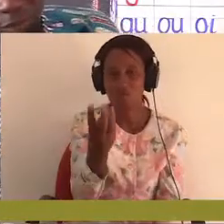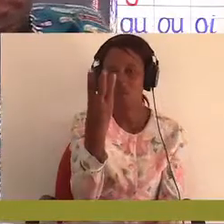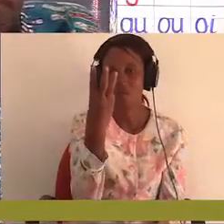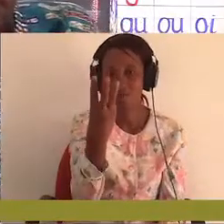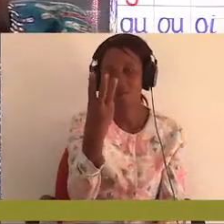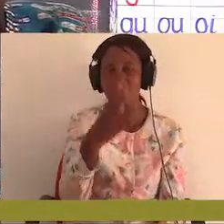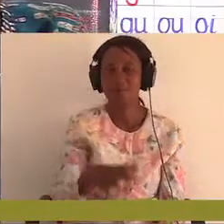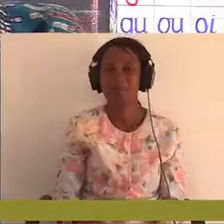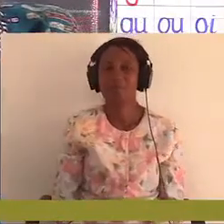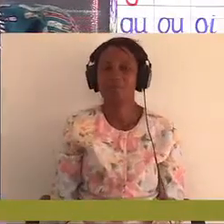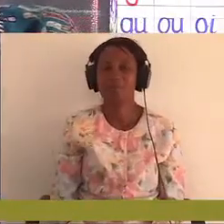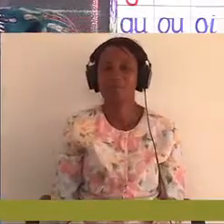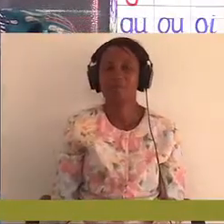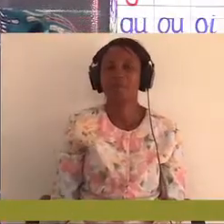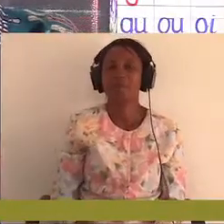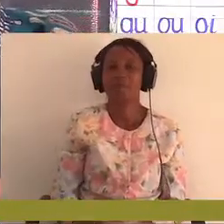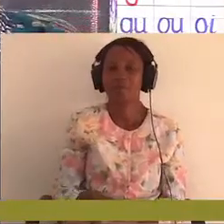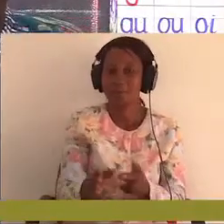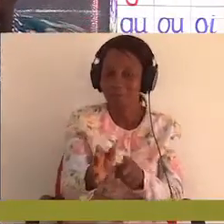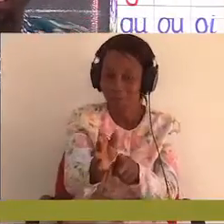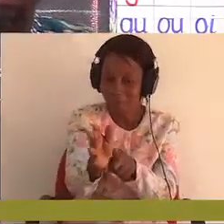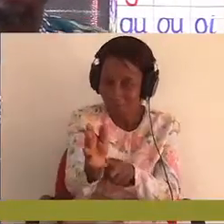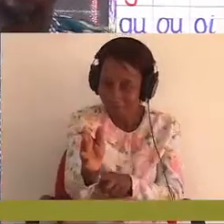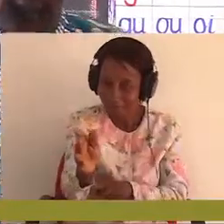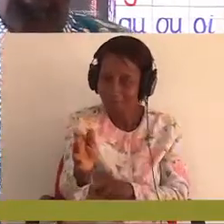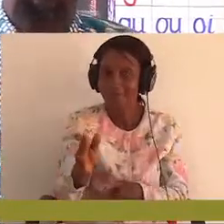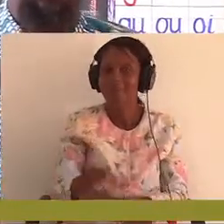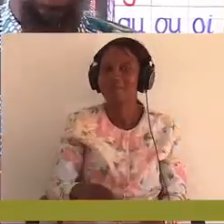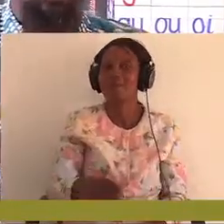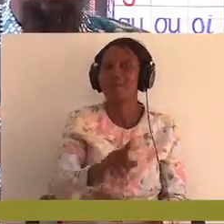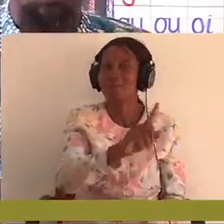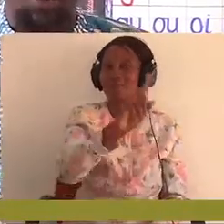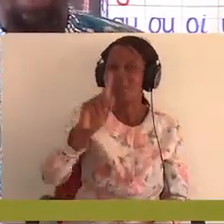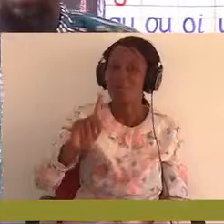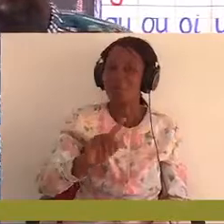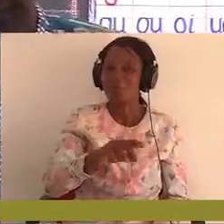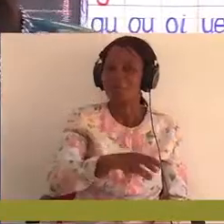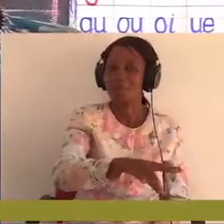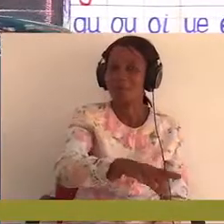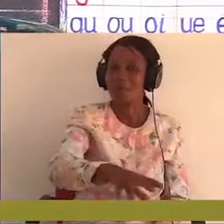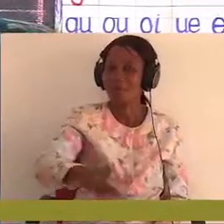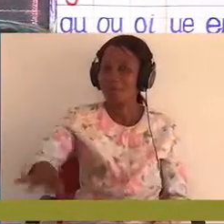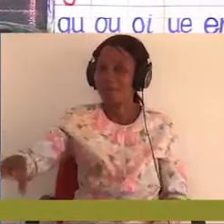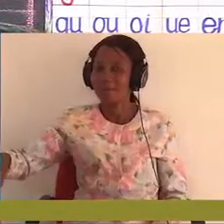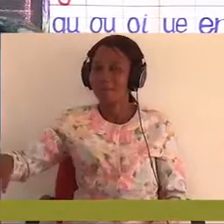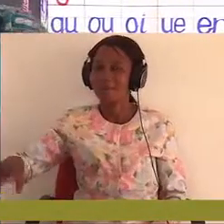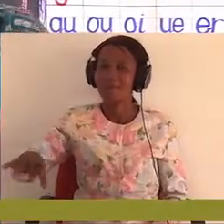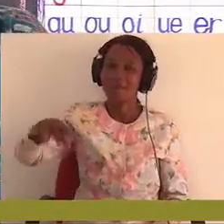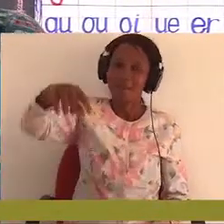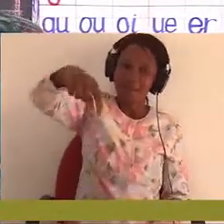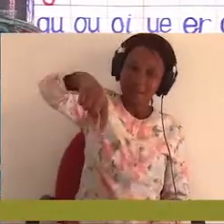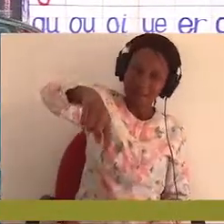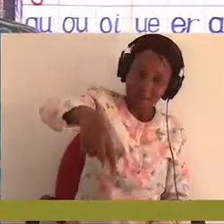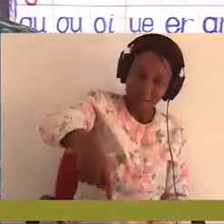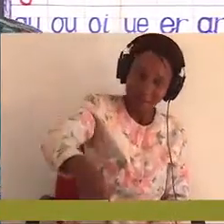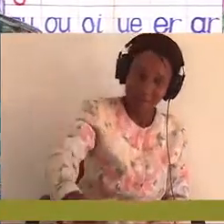3. So gradually, we are moving